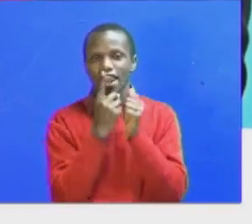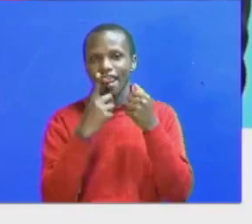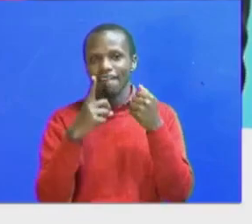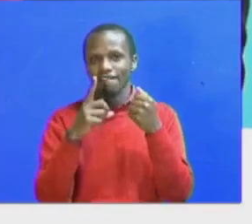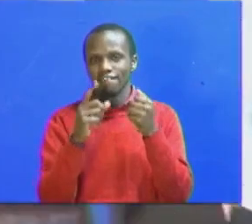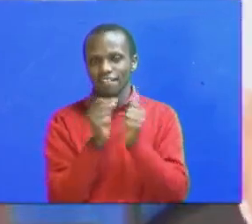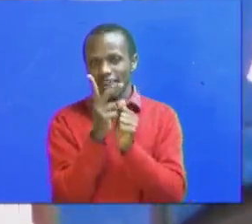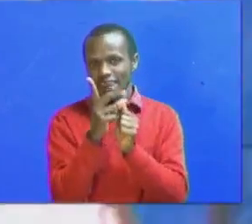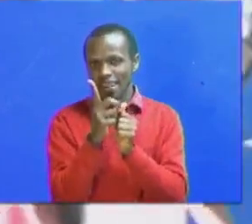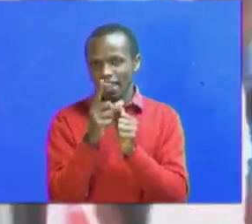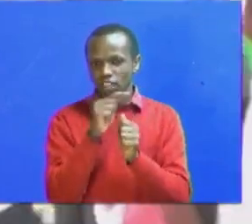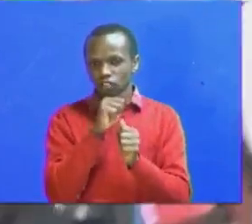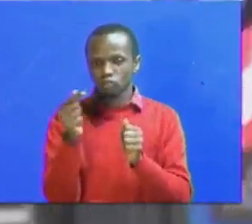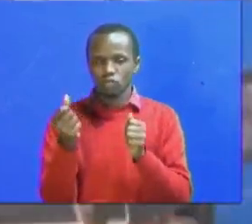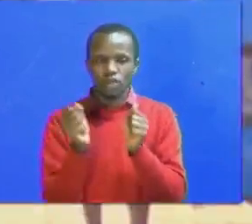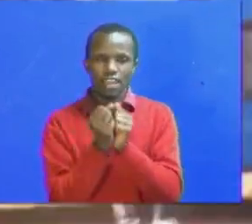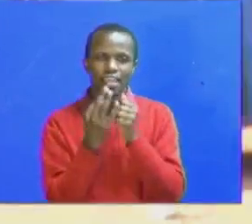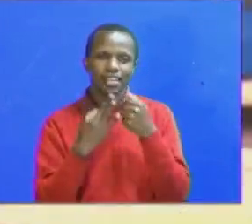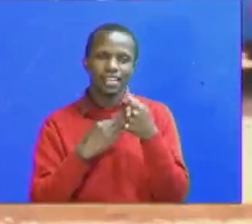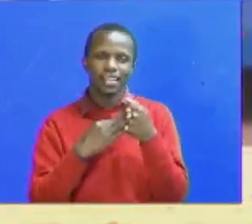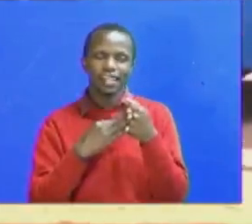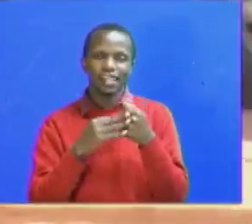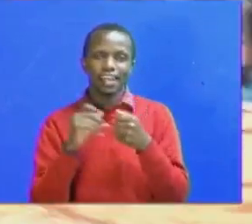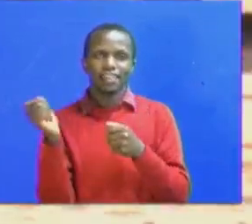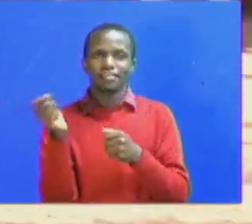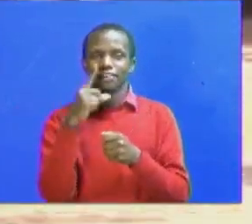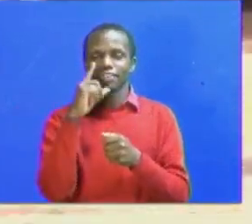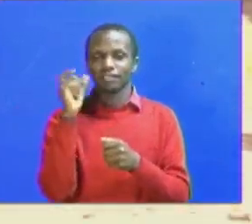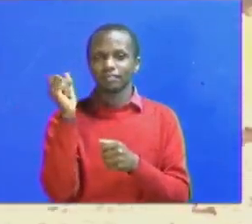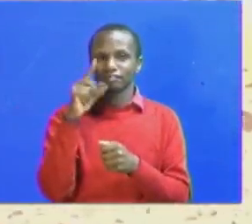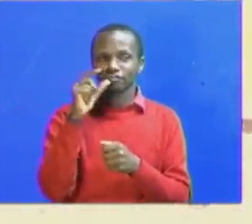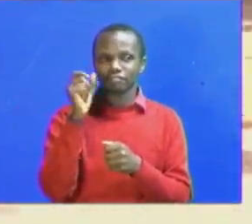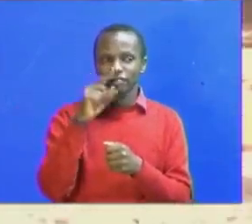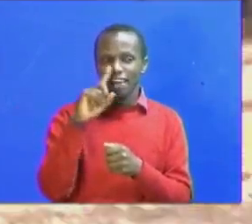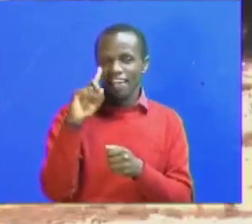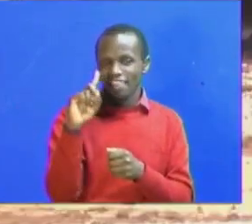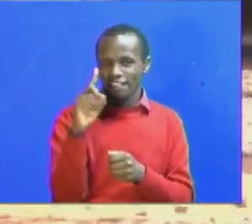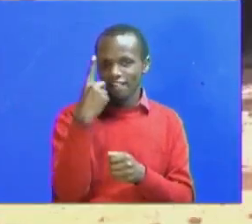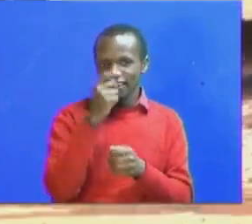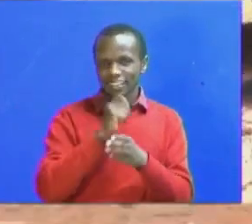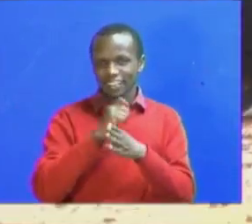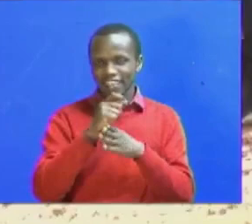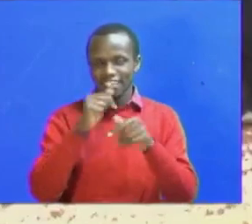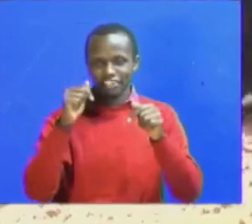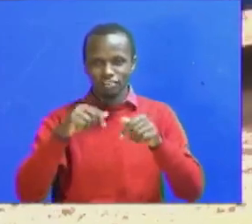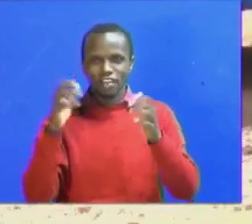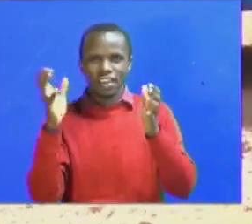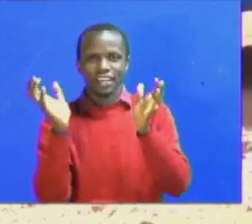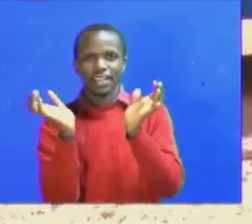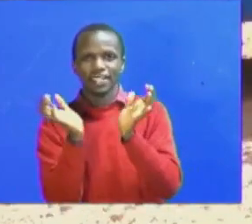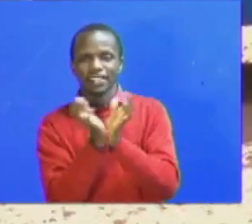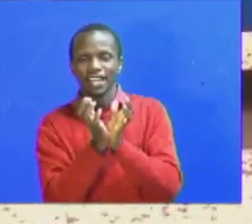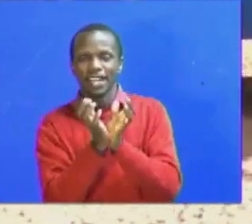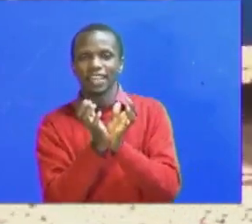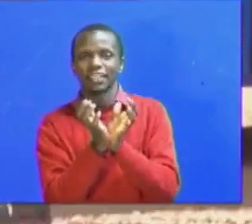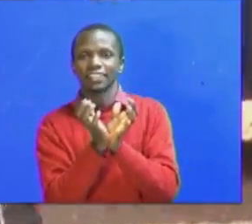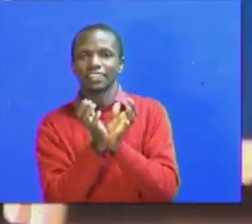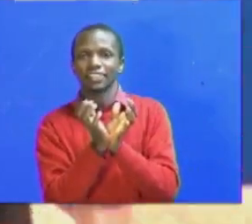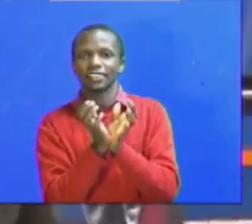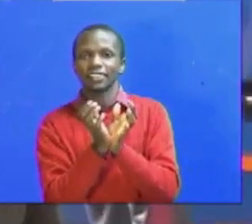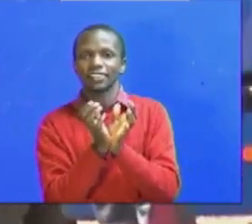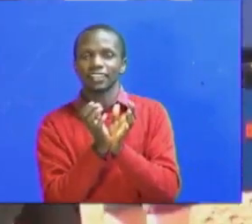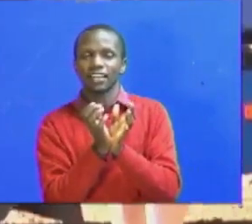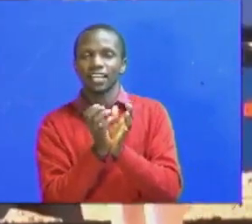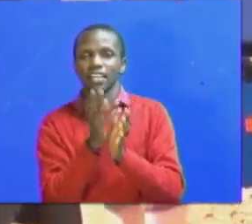look. Finally, Harambee Stars entered their first residential training today at Kasarani Annex Stadium, ahead of the upcoming